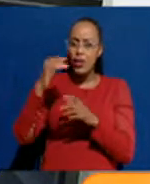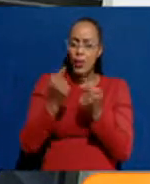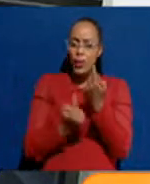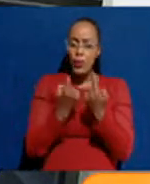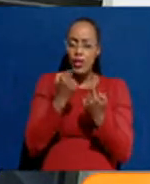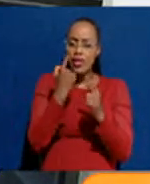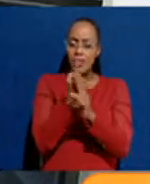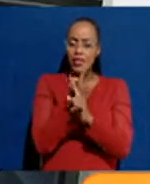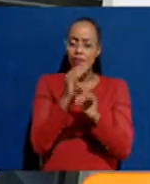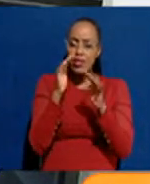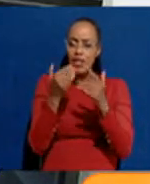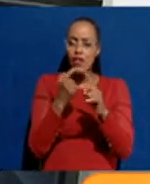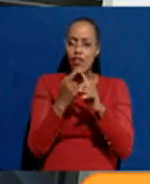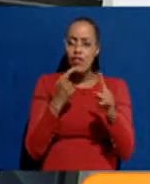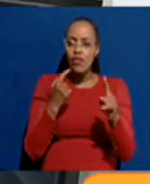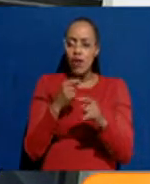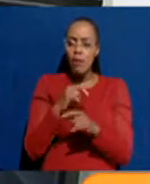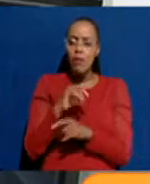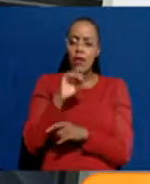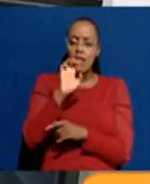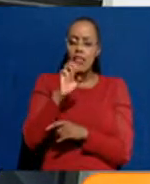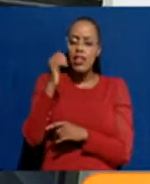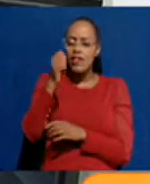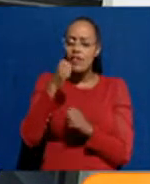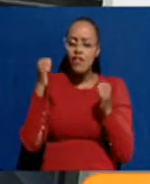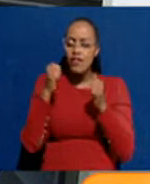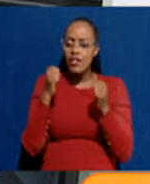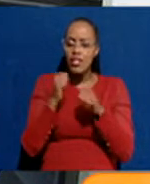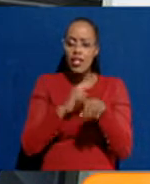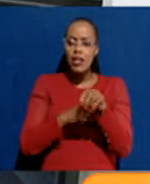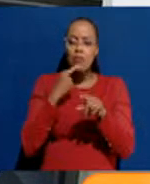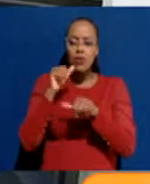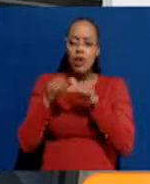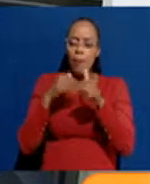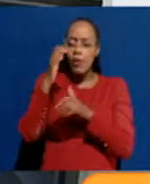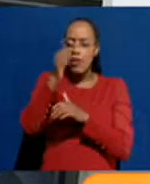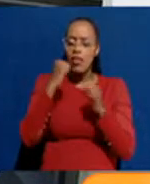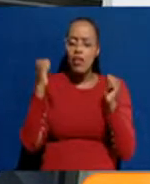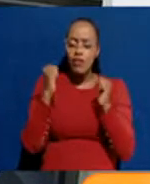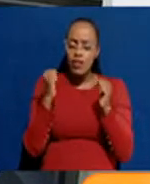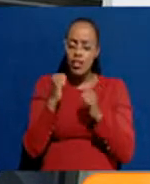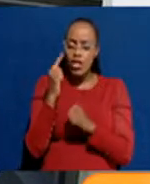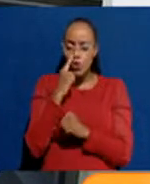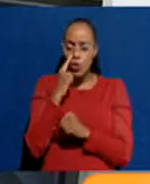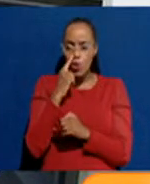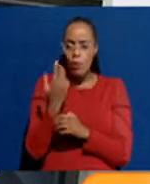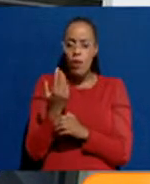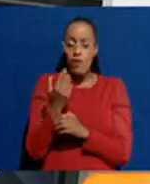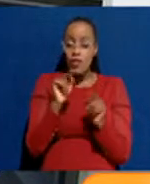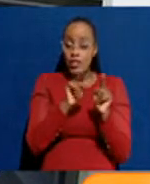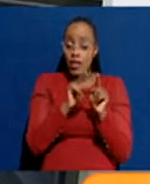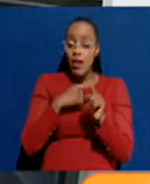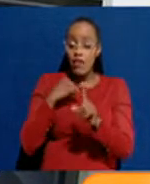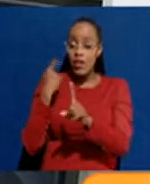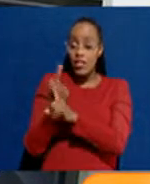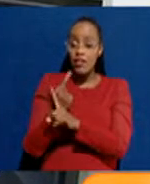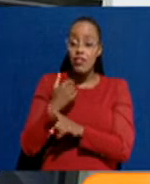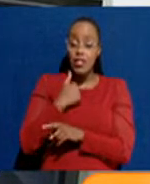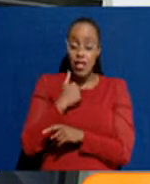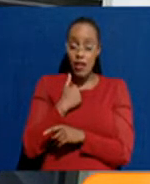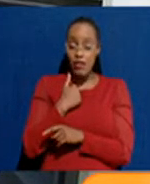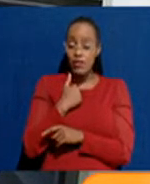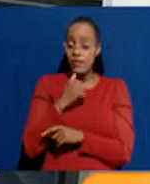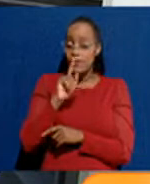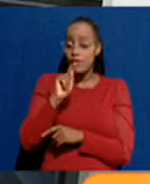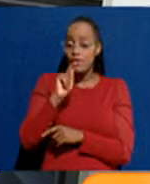is it from e-freezing when you talk about the fridge at home? Will the household get a different